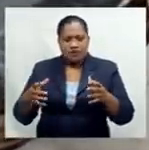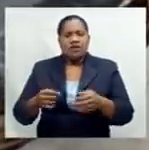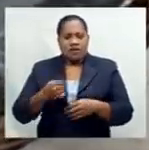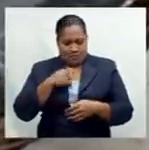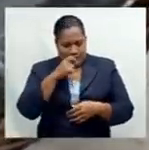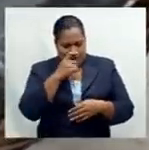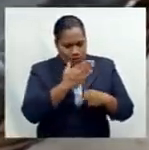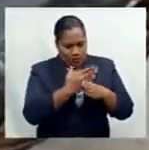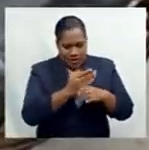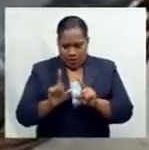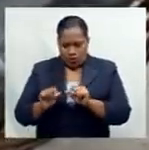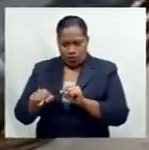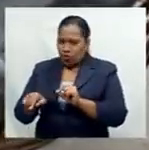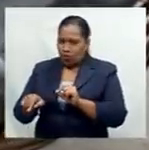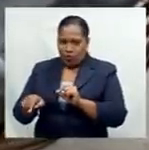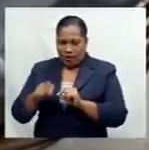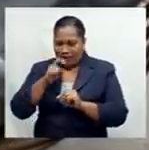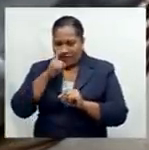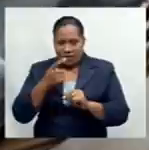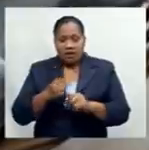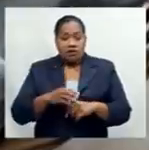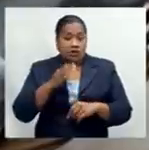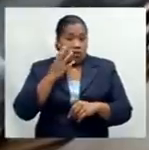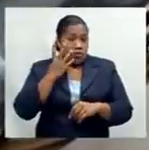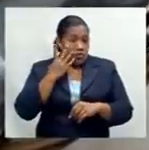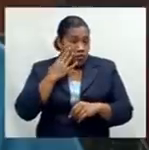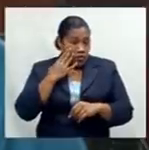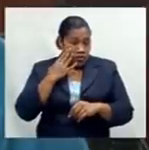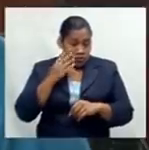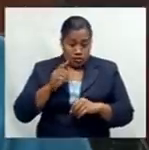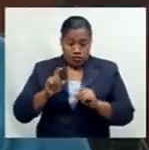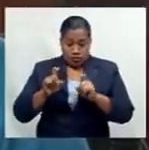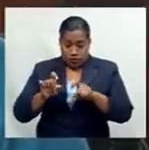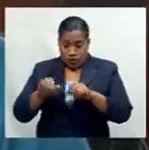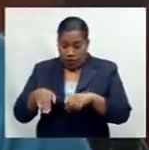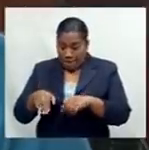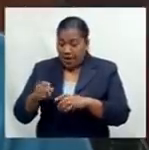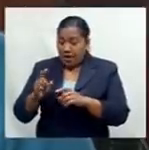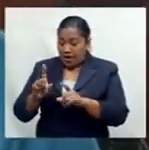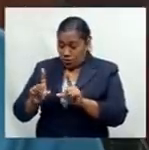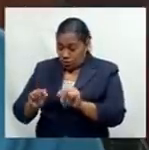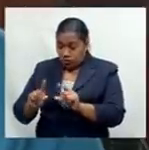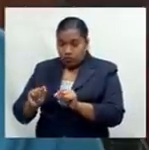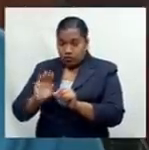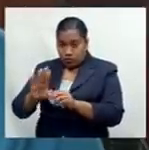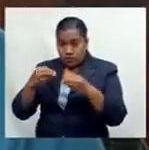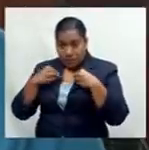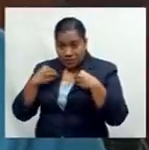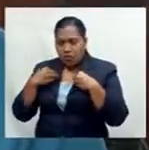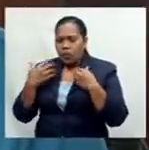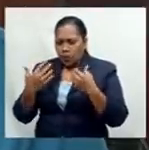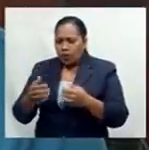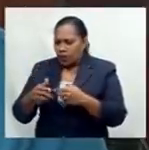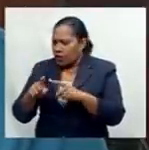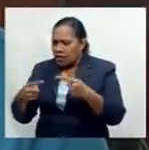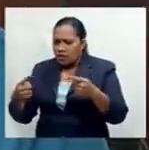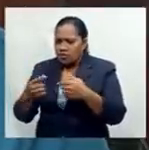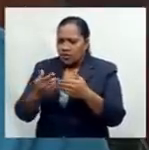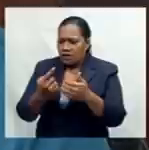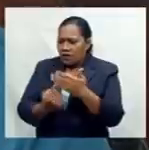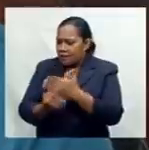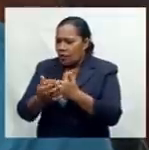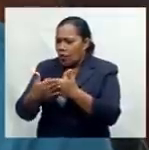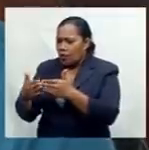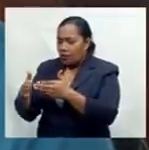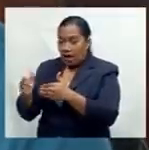working and when you are home, there's a lot of things that open up. And when you are working, there's so many things that stop you from committing to